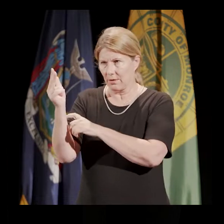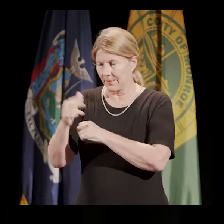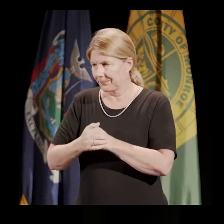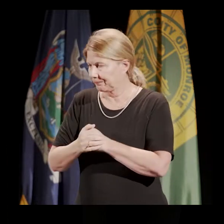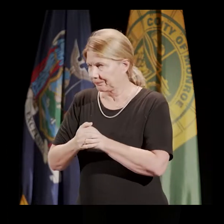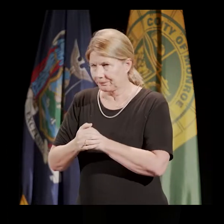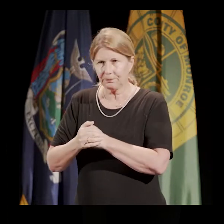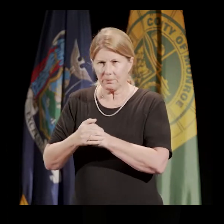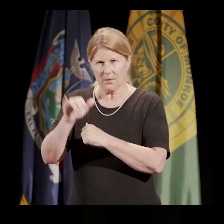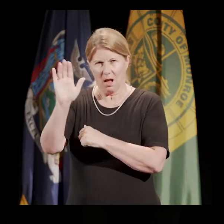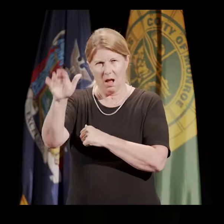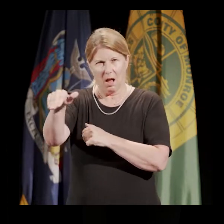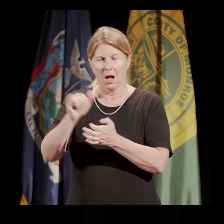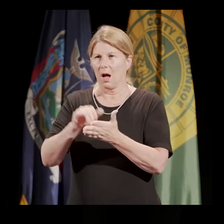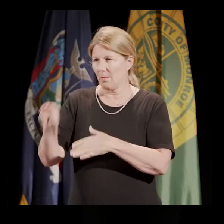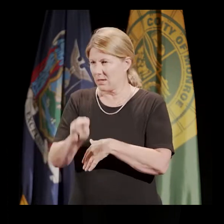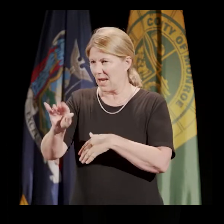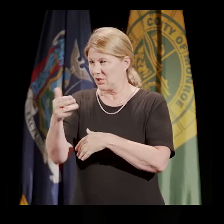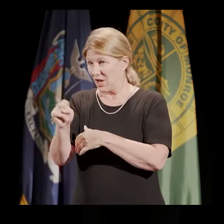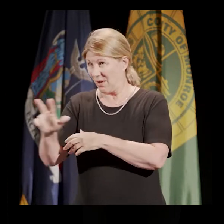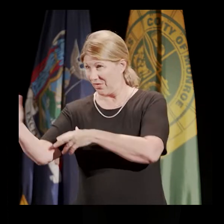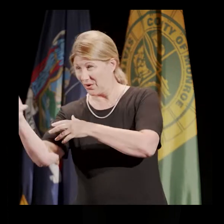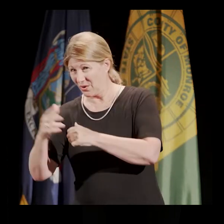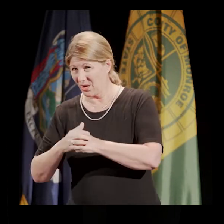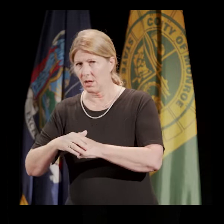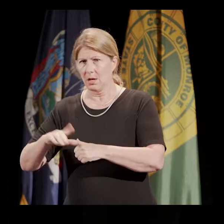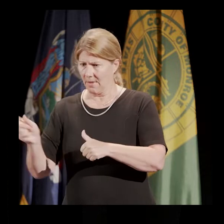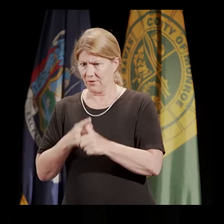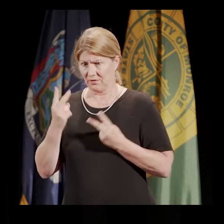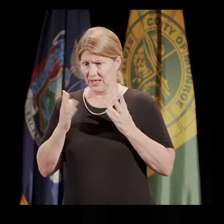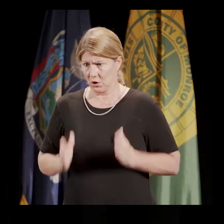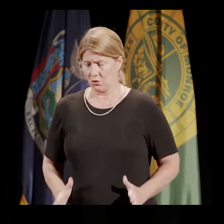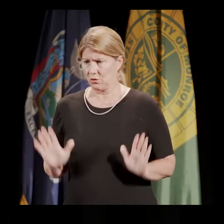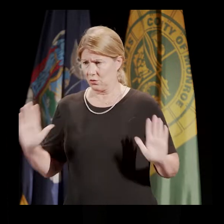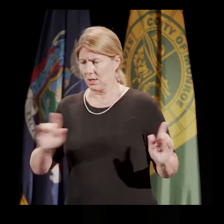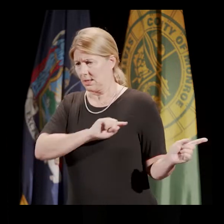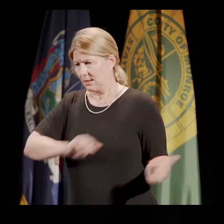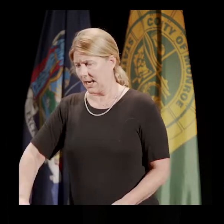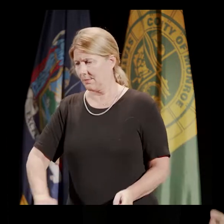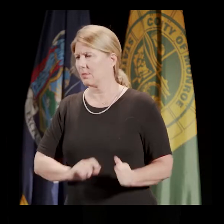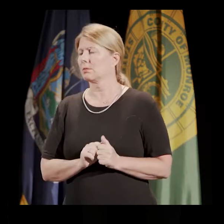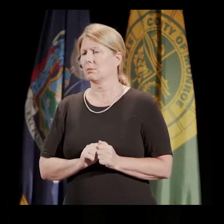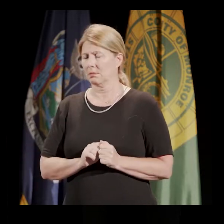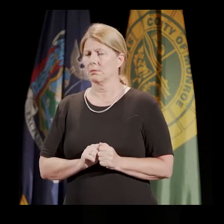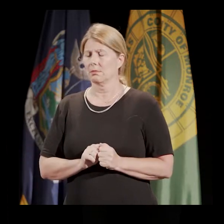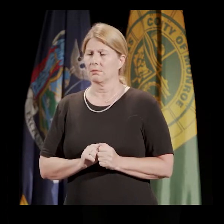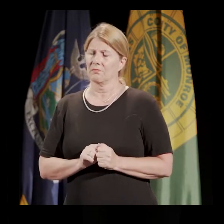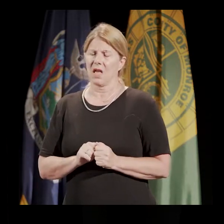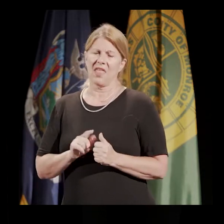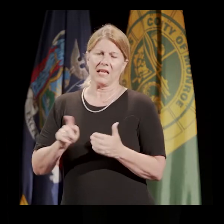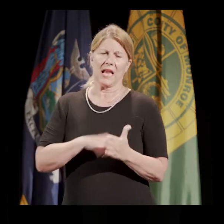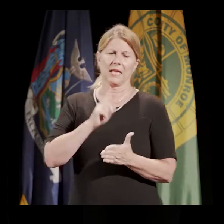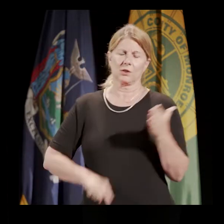On Monday, January 3rd, my first business day in office, after canceling the mayor's ball,